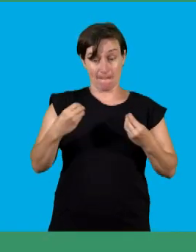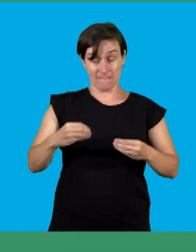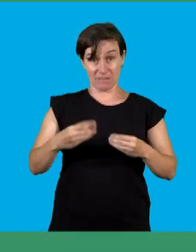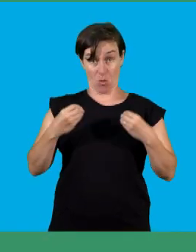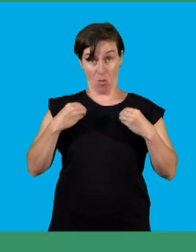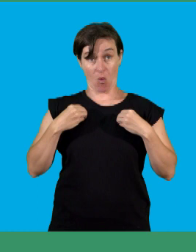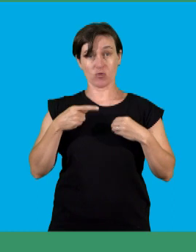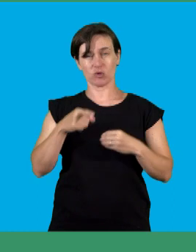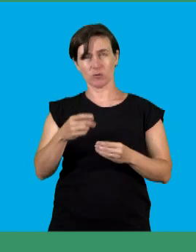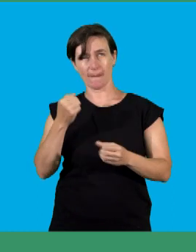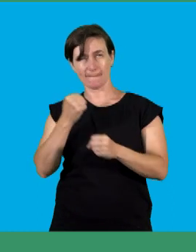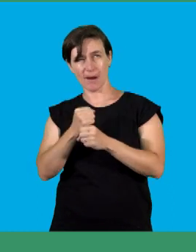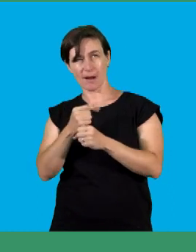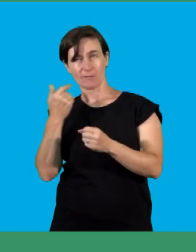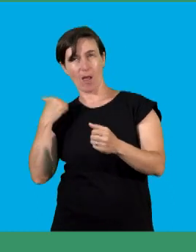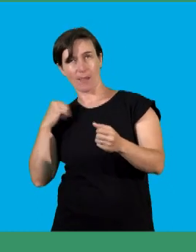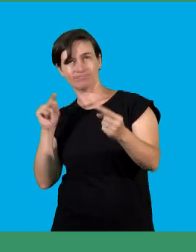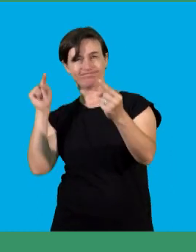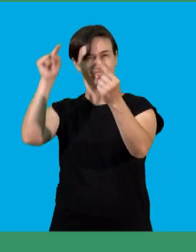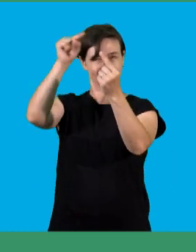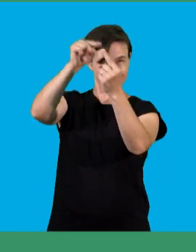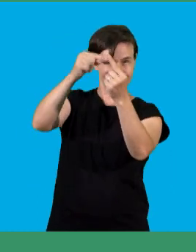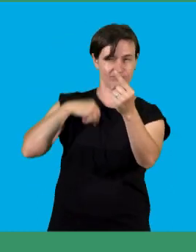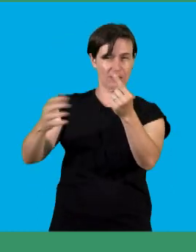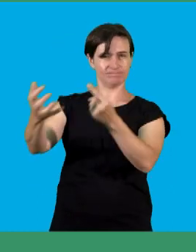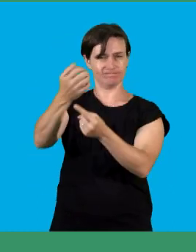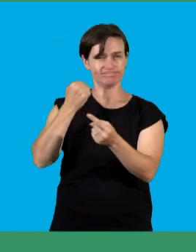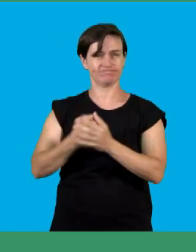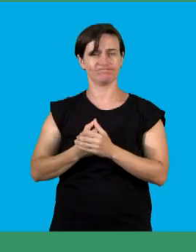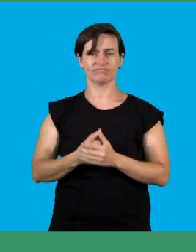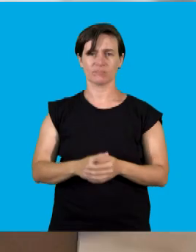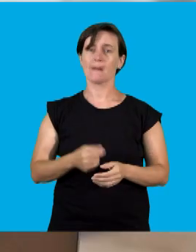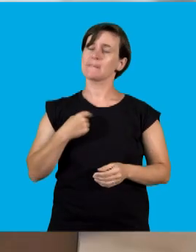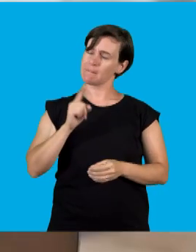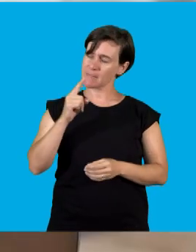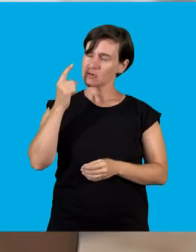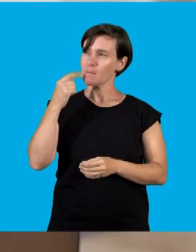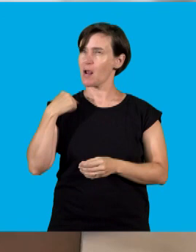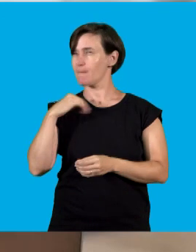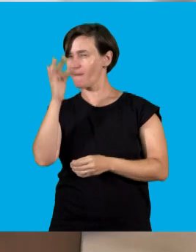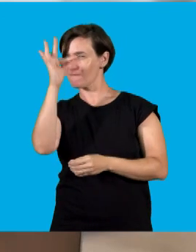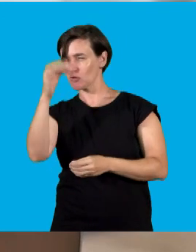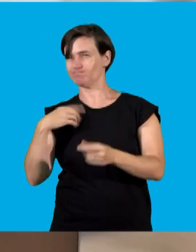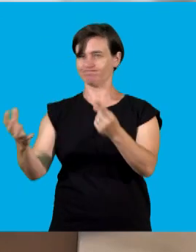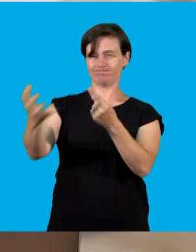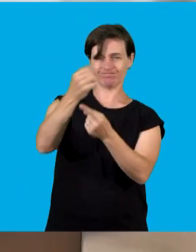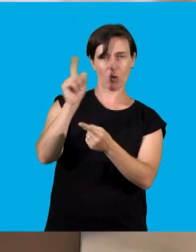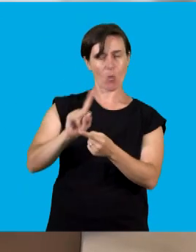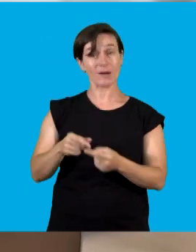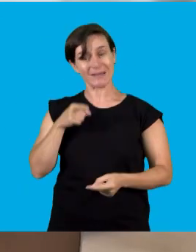set goals and objectives. You cannot start a business without goals and objectives. Those are the first things. Those are the